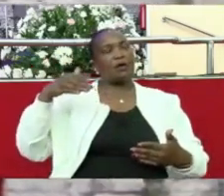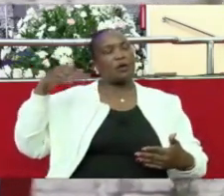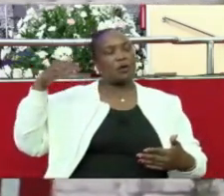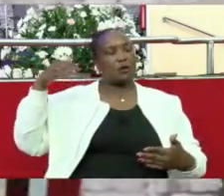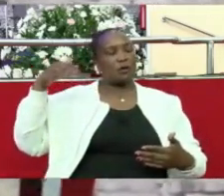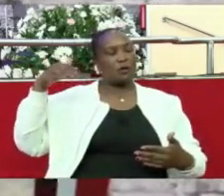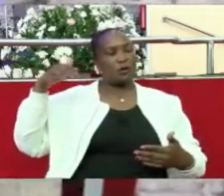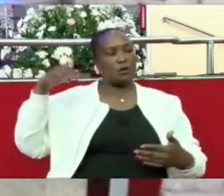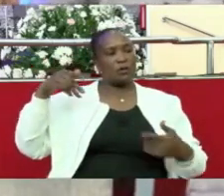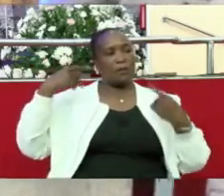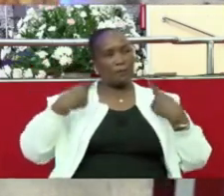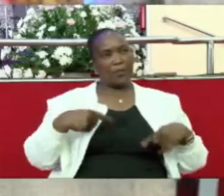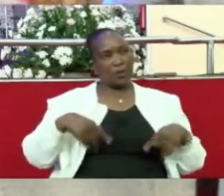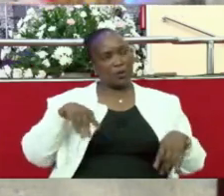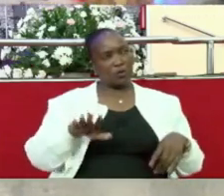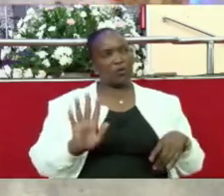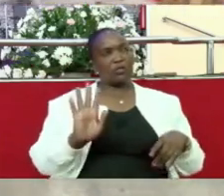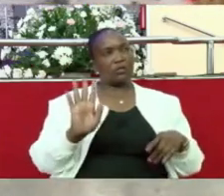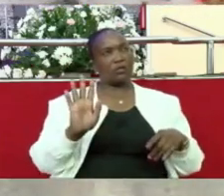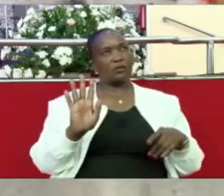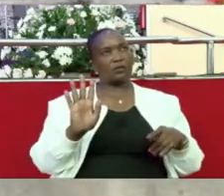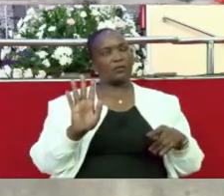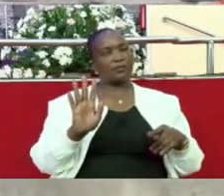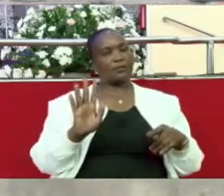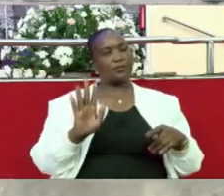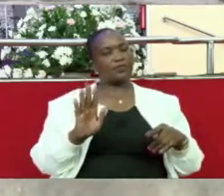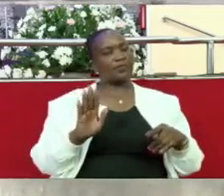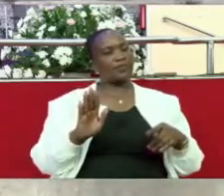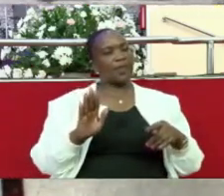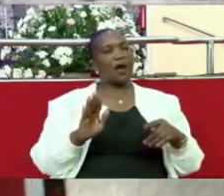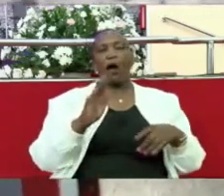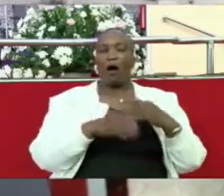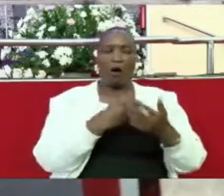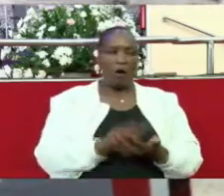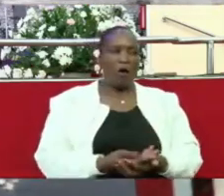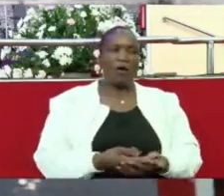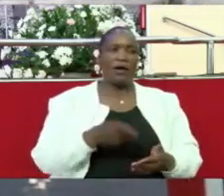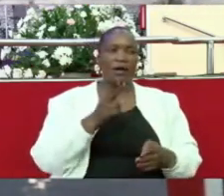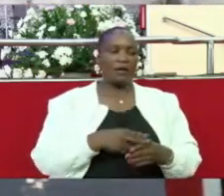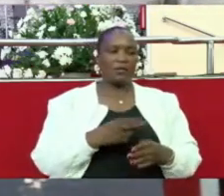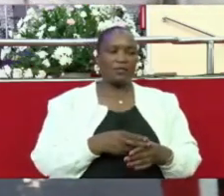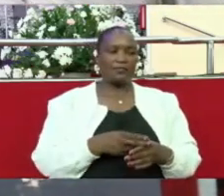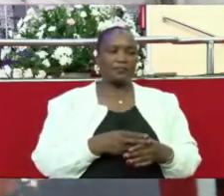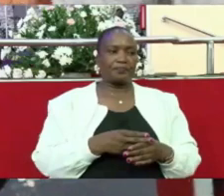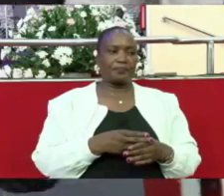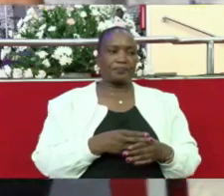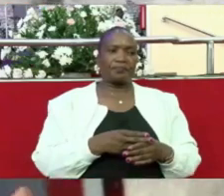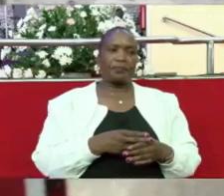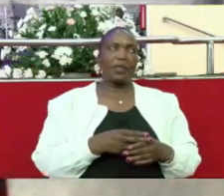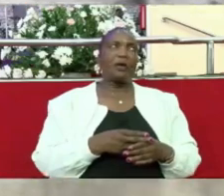over your people, Father, by whatever name, we have said that there is no mountain that has